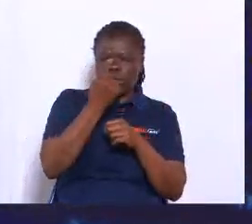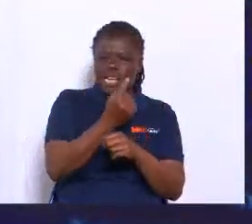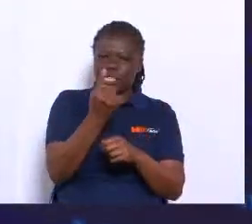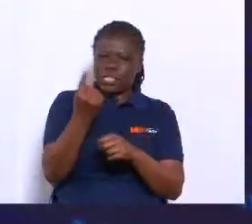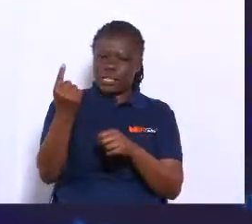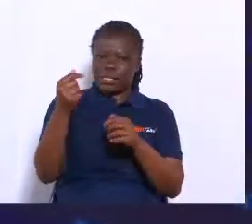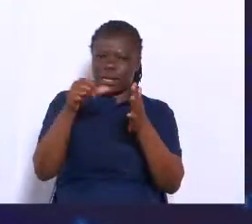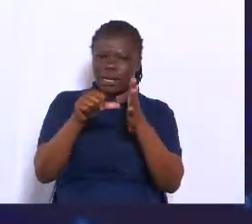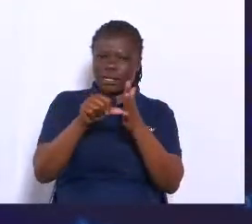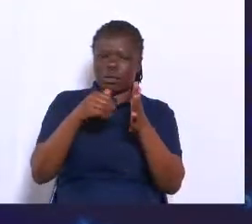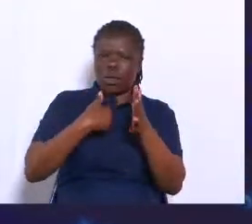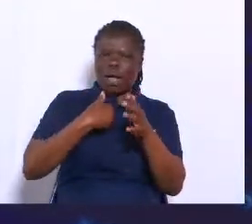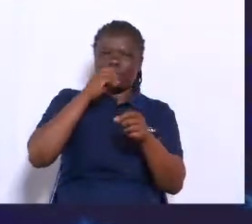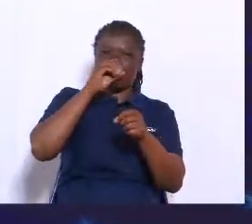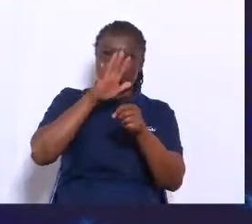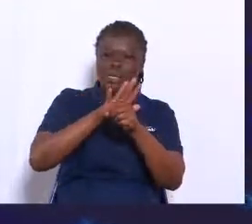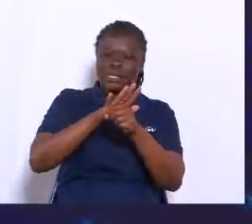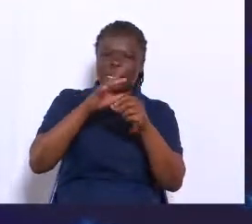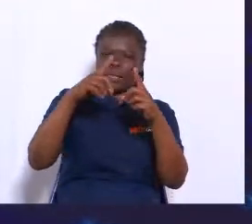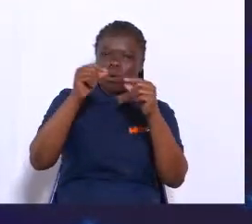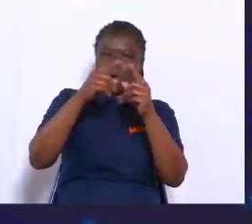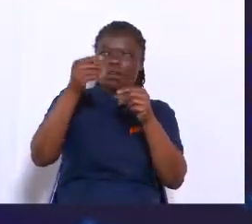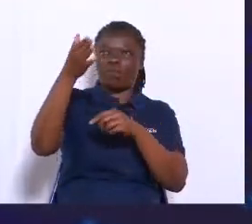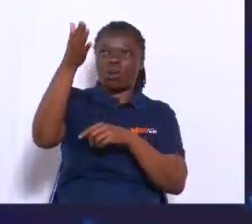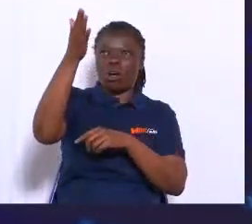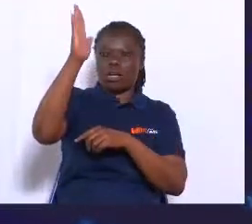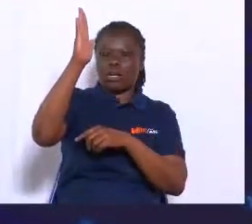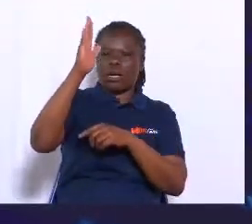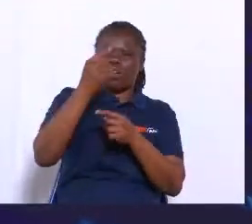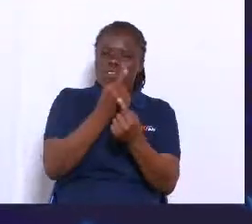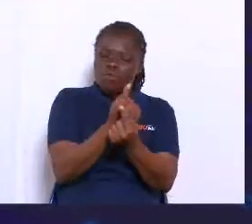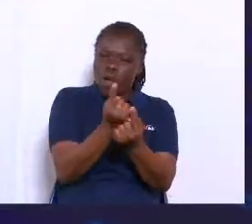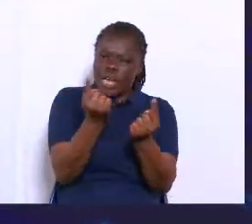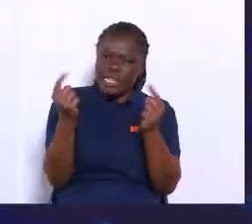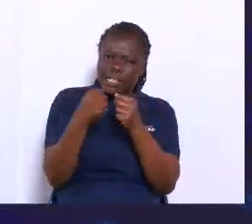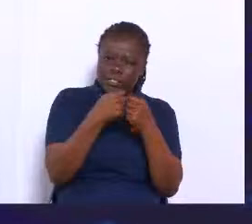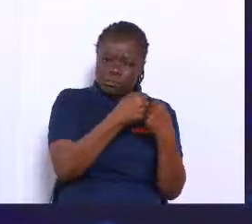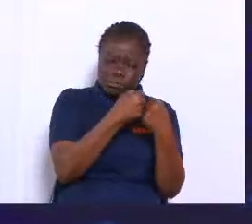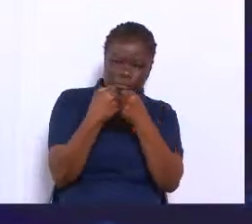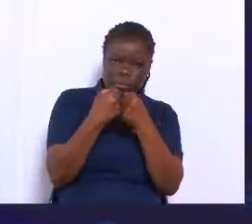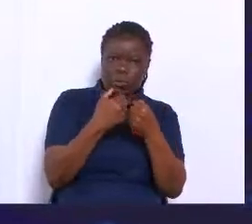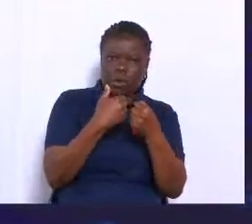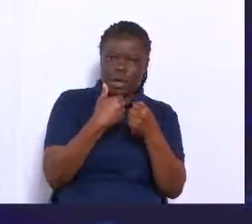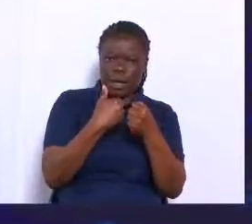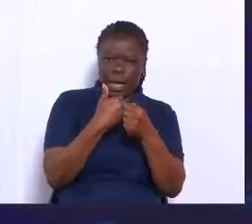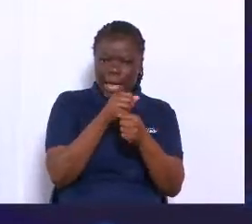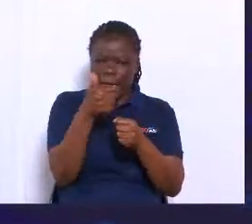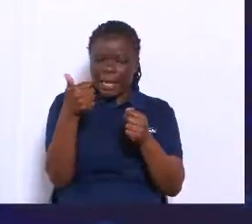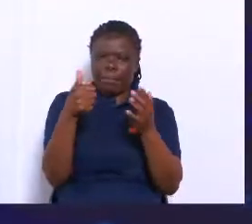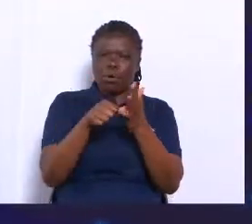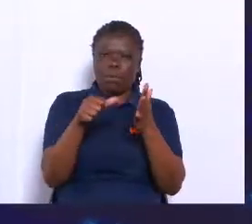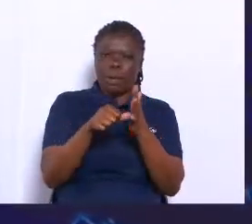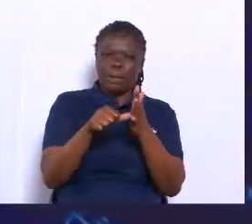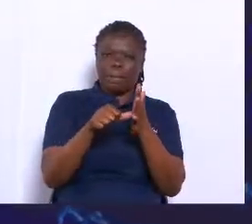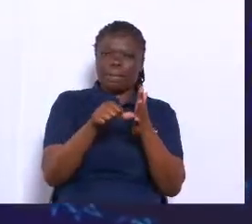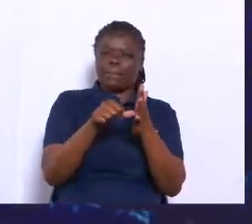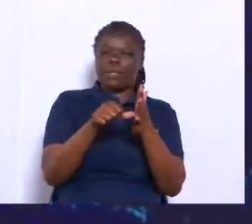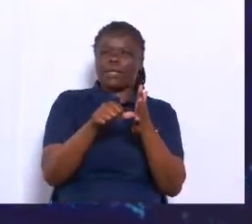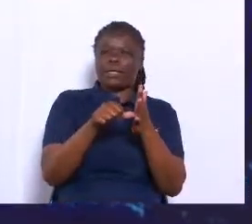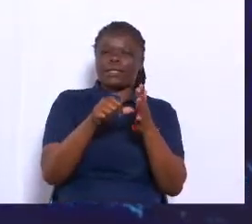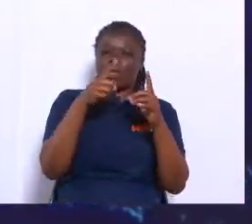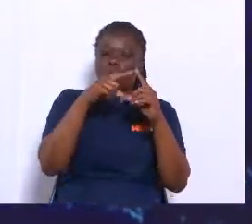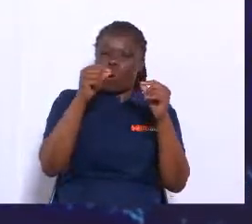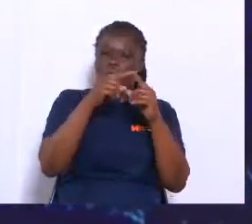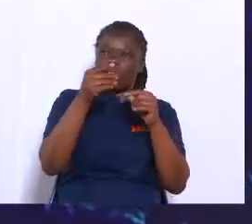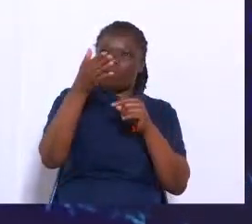crisis, there are promises in the Word of God. For every crisis, for every challenge, for every problem, the